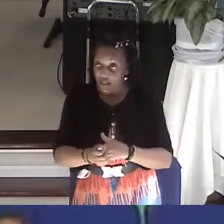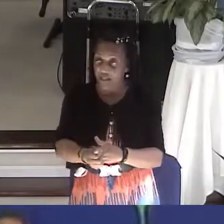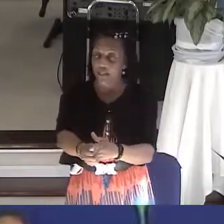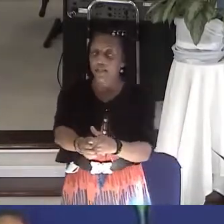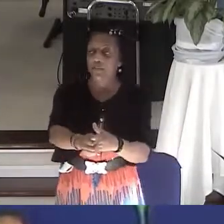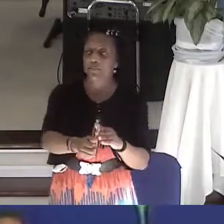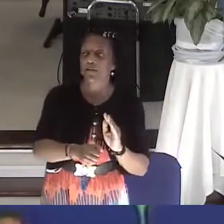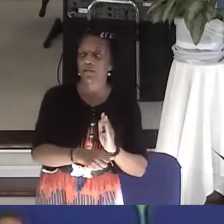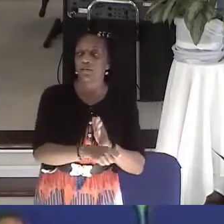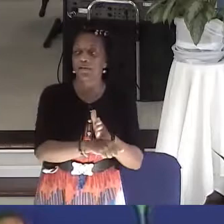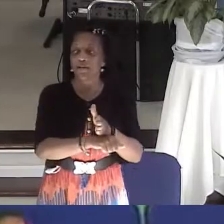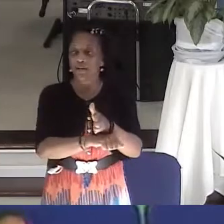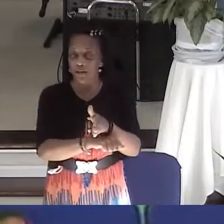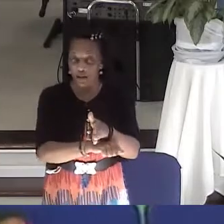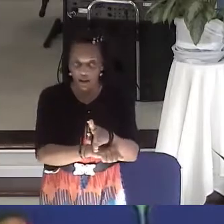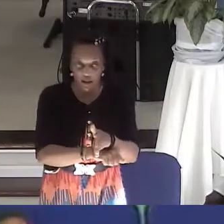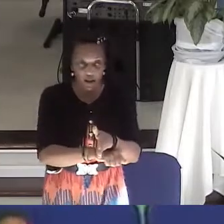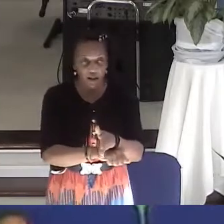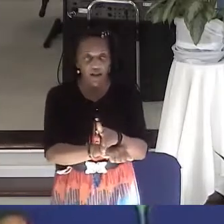tabernacle, lead me